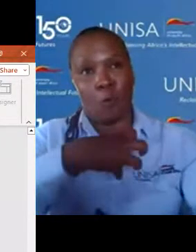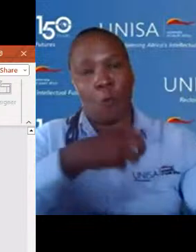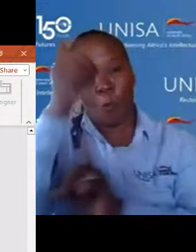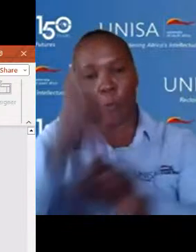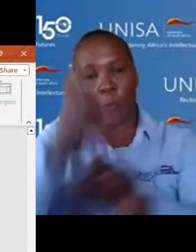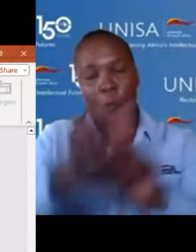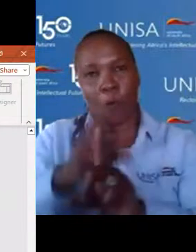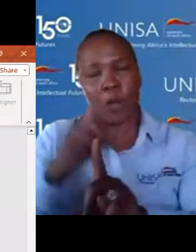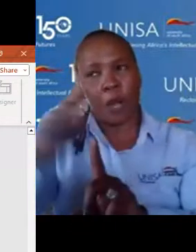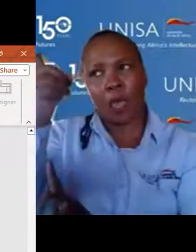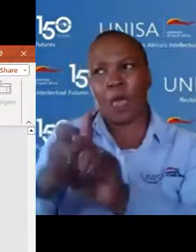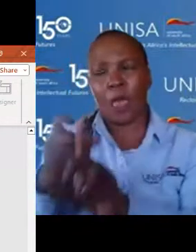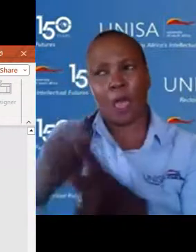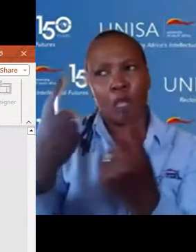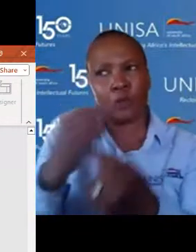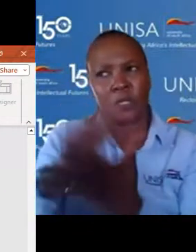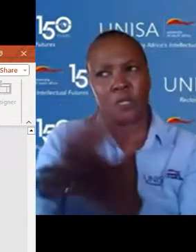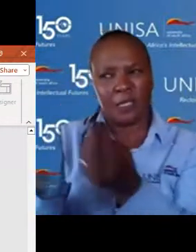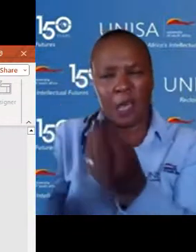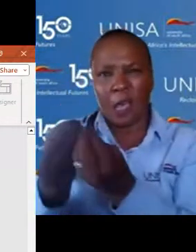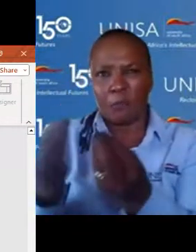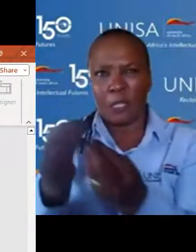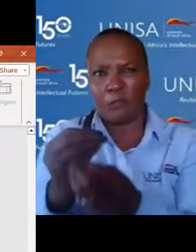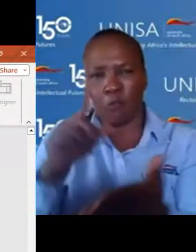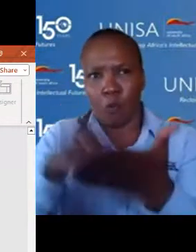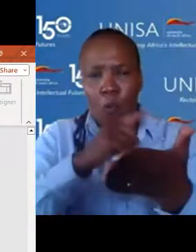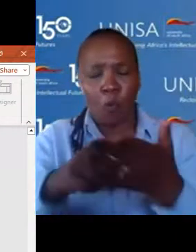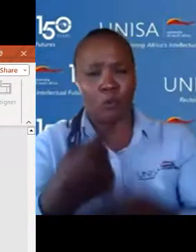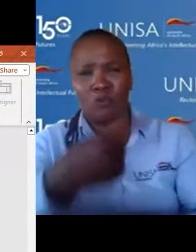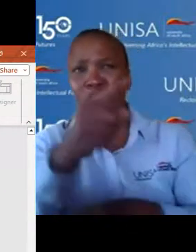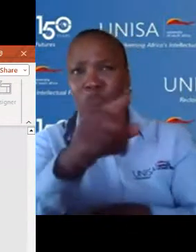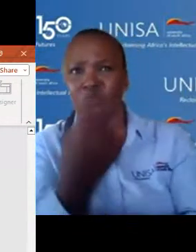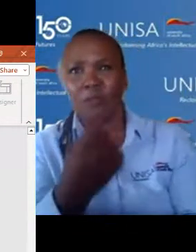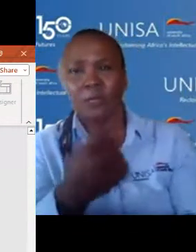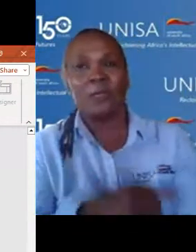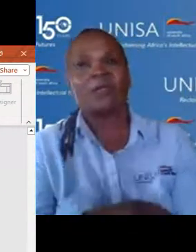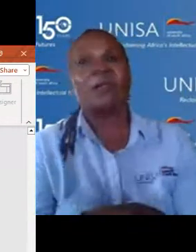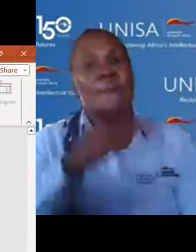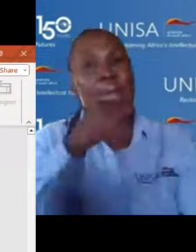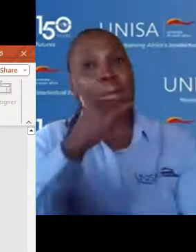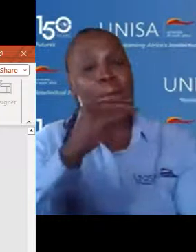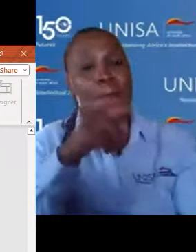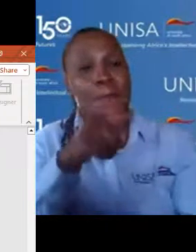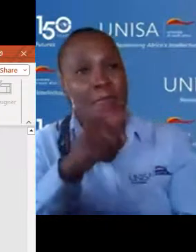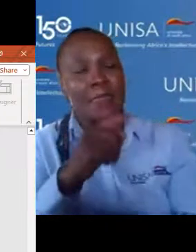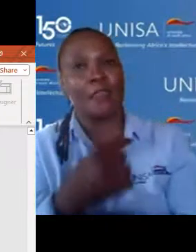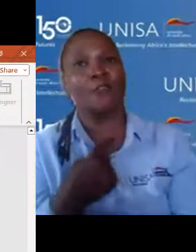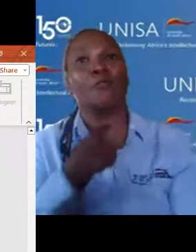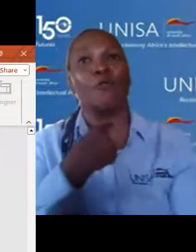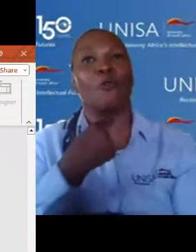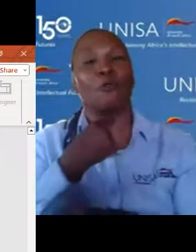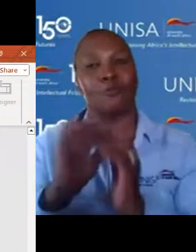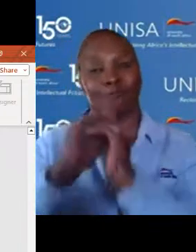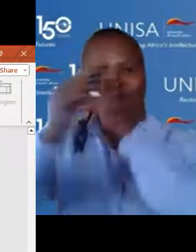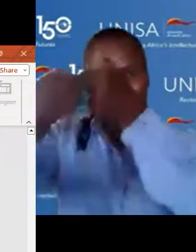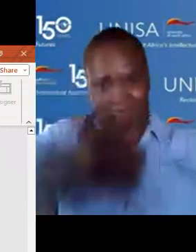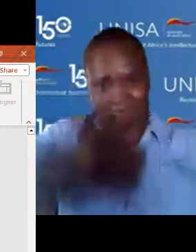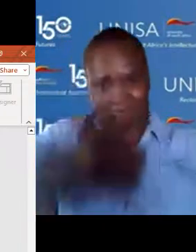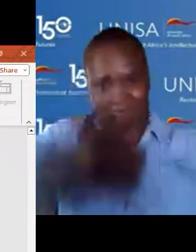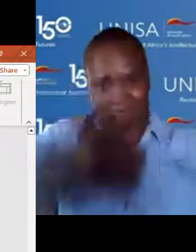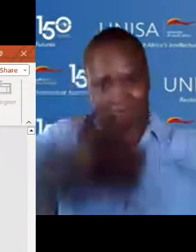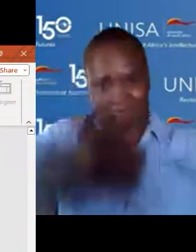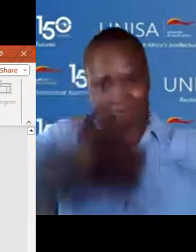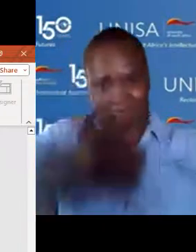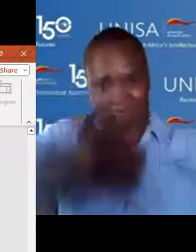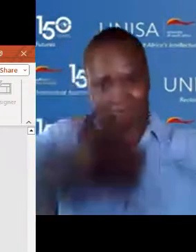does something that's inappropriate to you, they would definitely, it will definitely bring out their nature